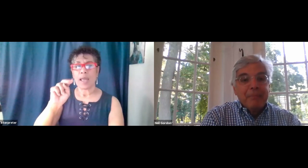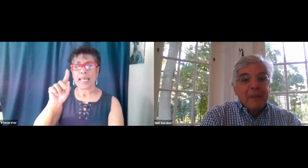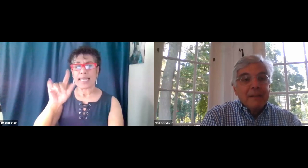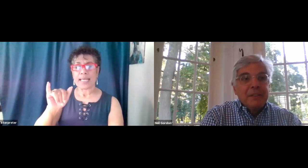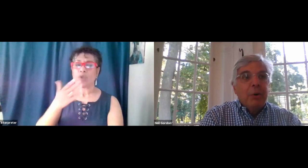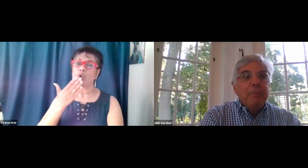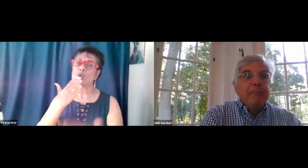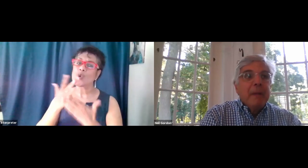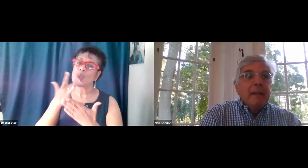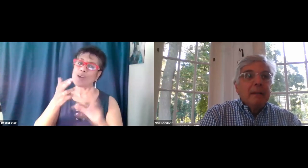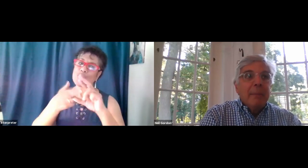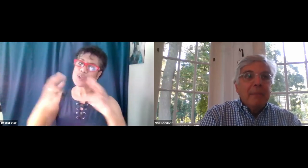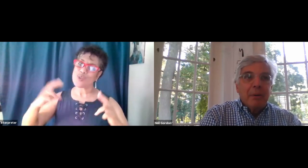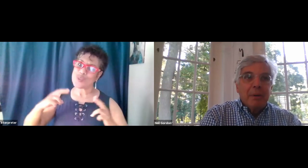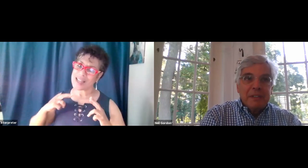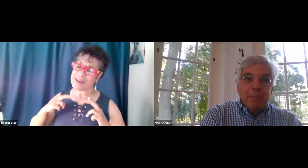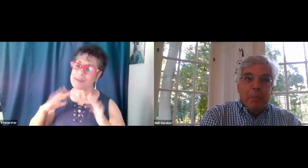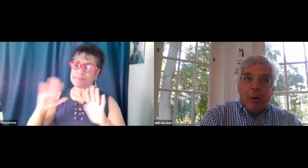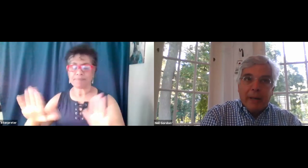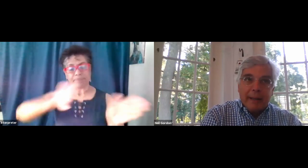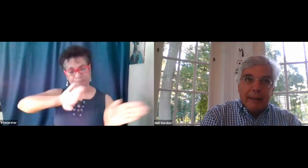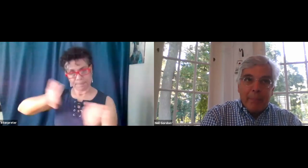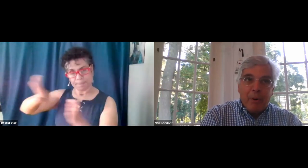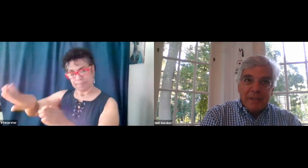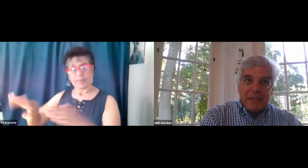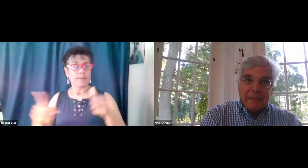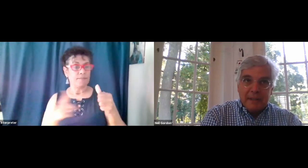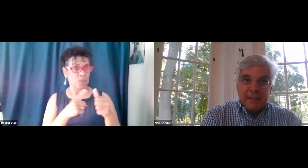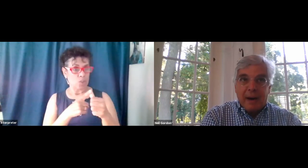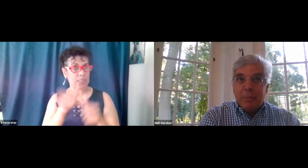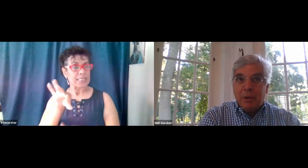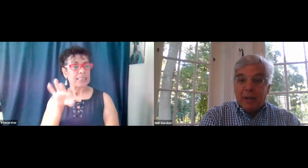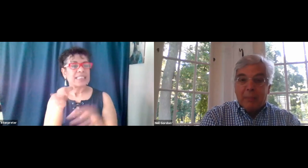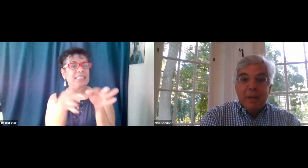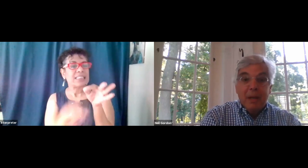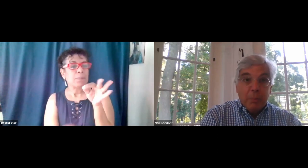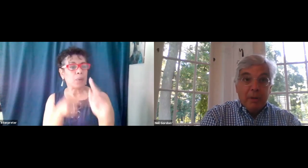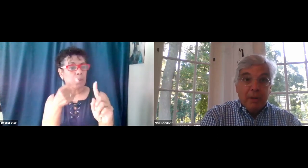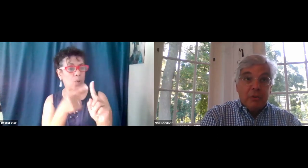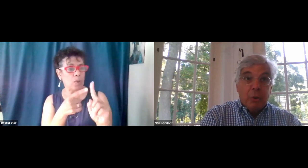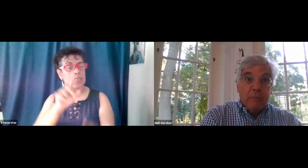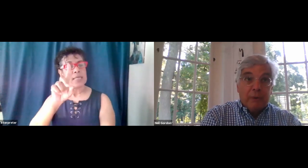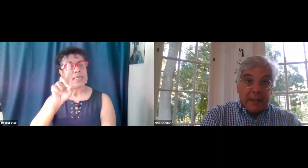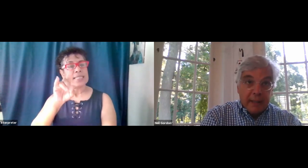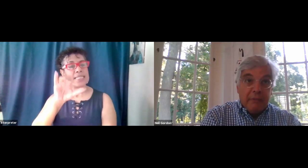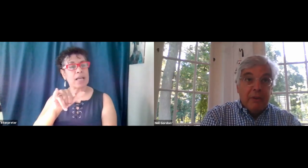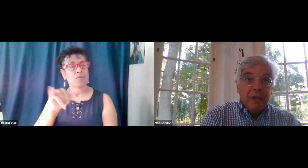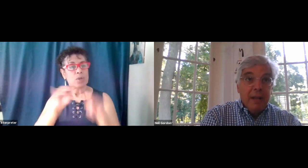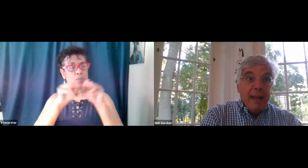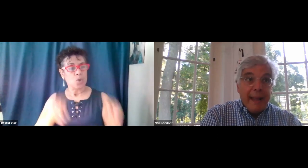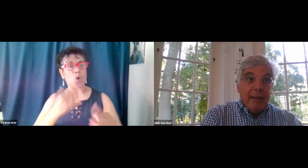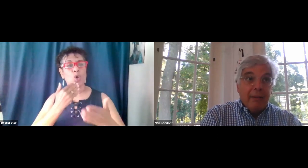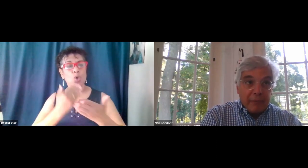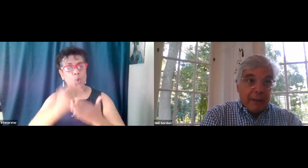out there. So let me start with a simple point, and that point is that the Discovery Museum, we believe, is good for